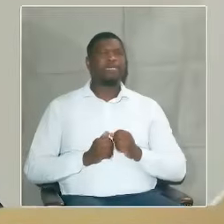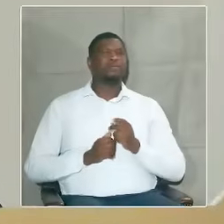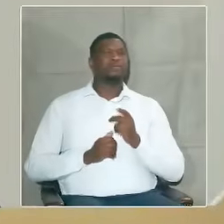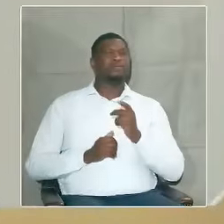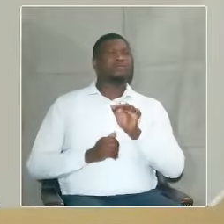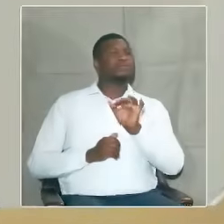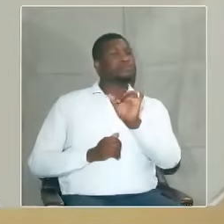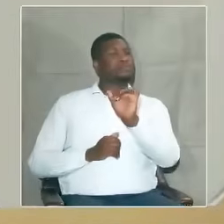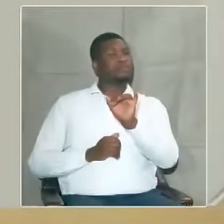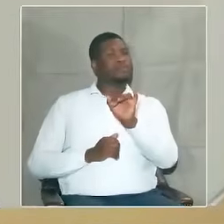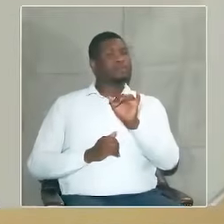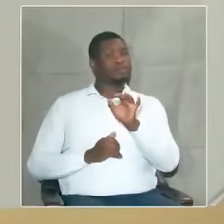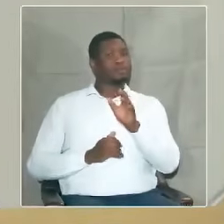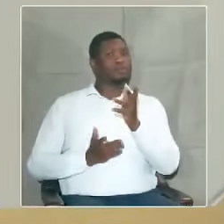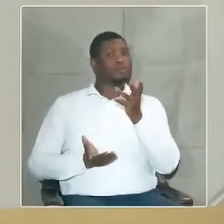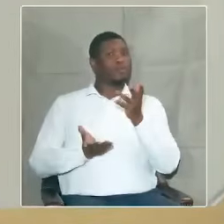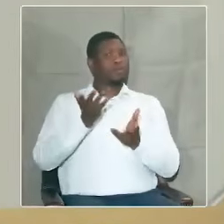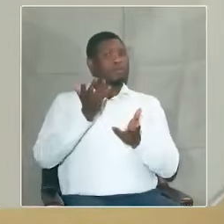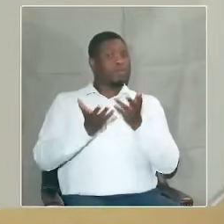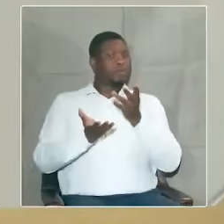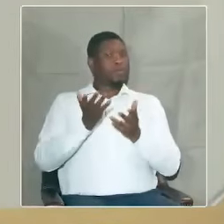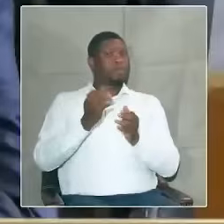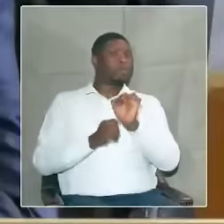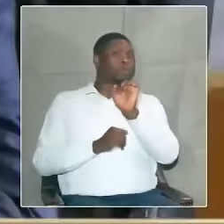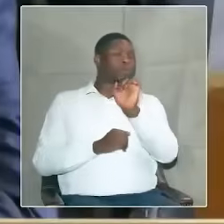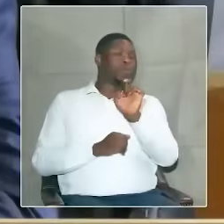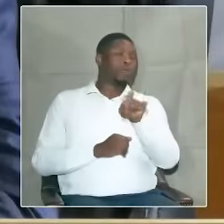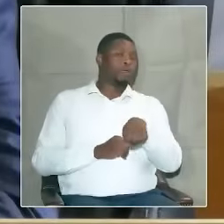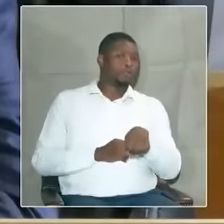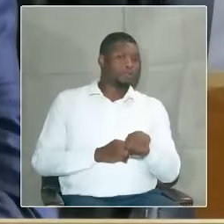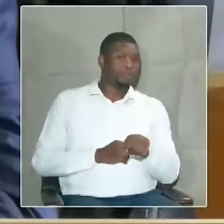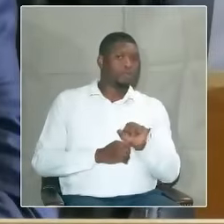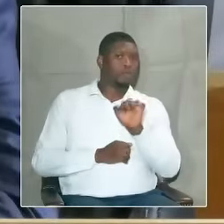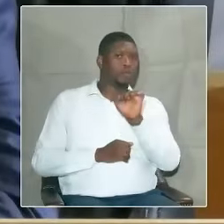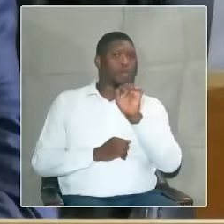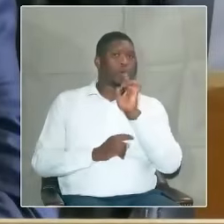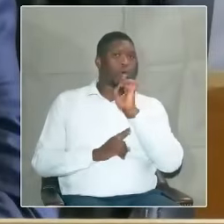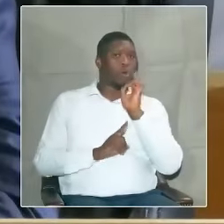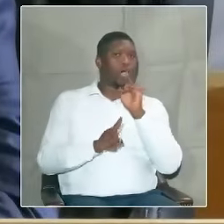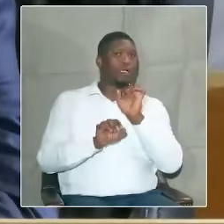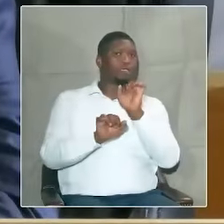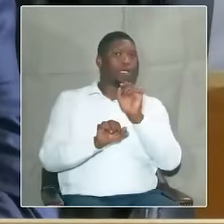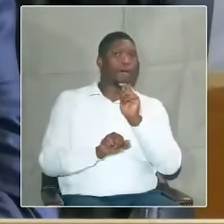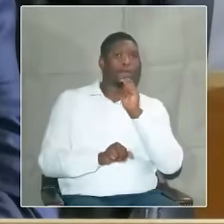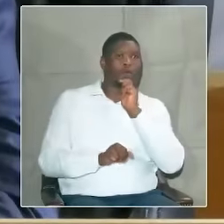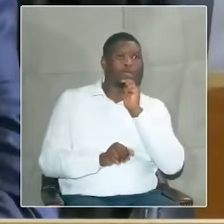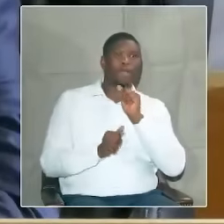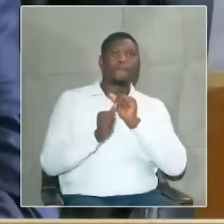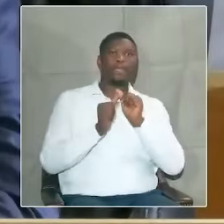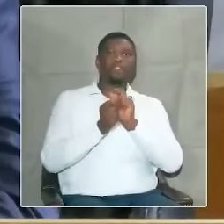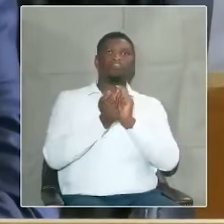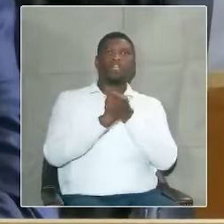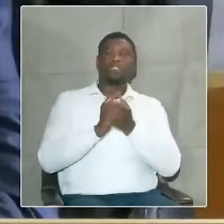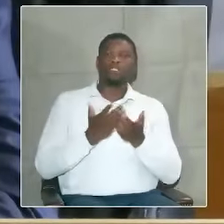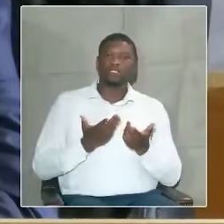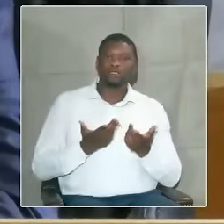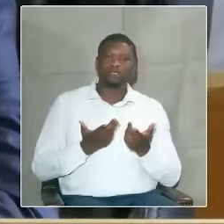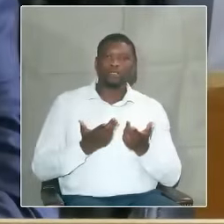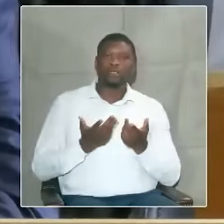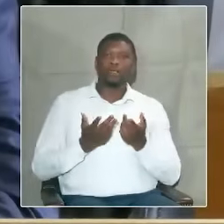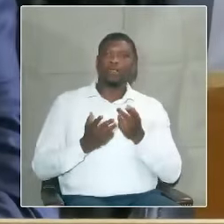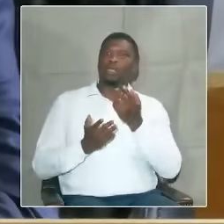facetious. Maybe then you should have qualified your answer of this morning and say, I would